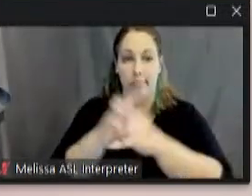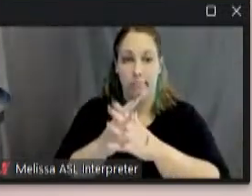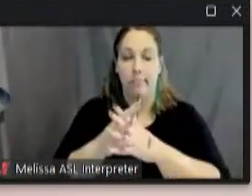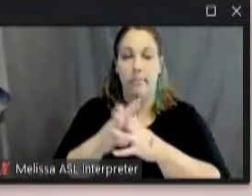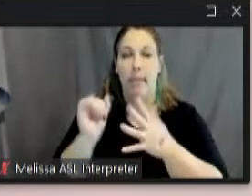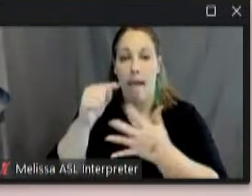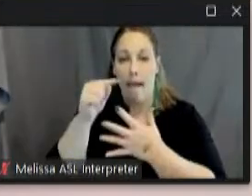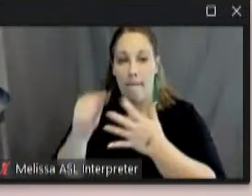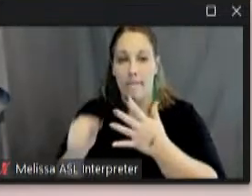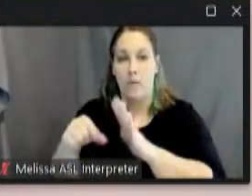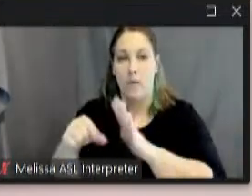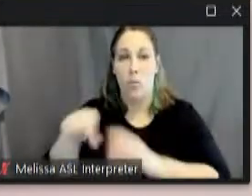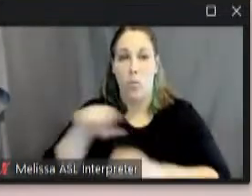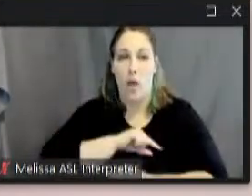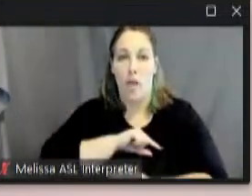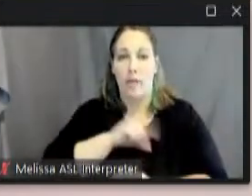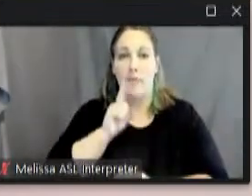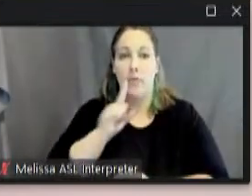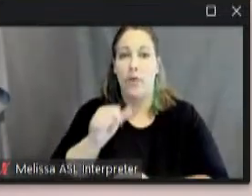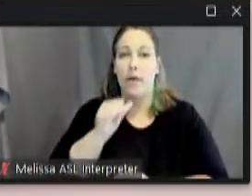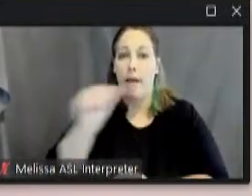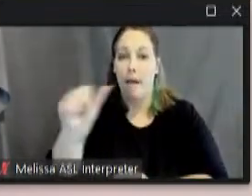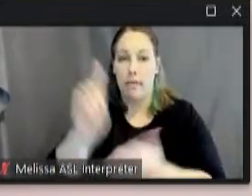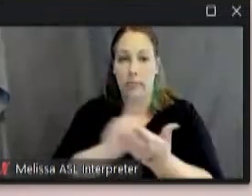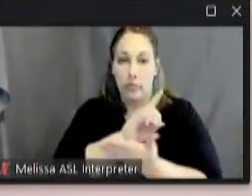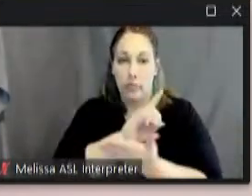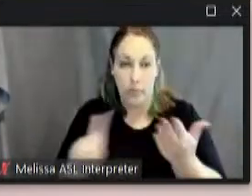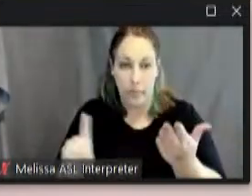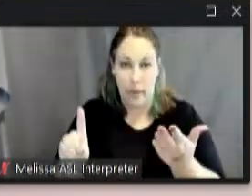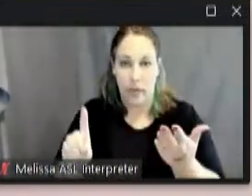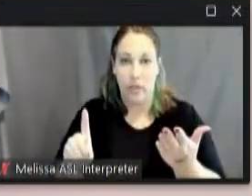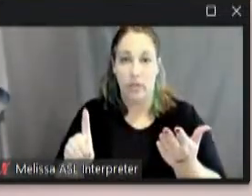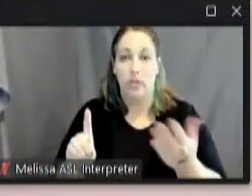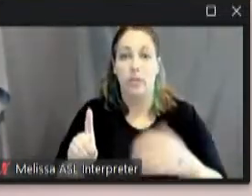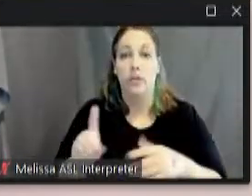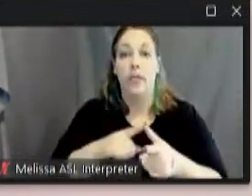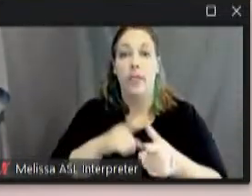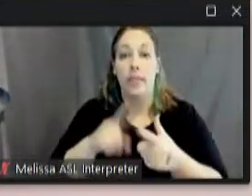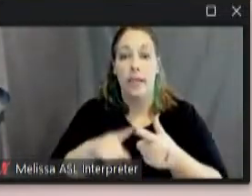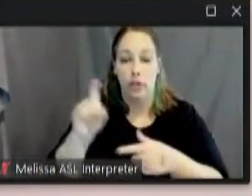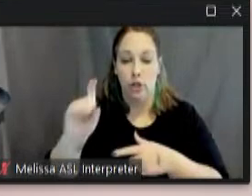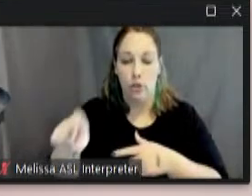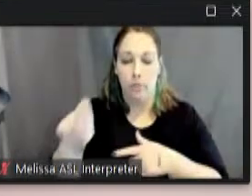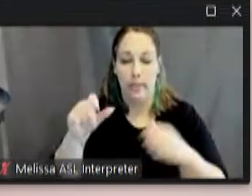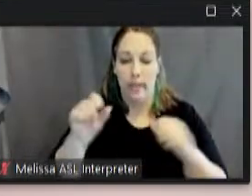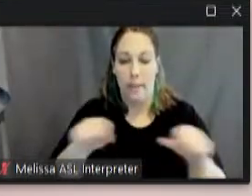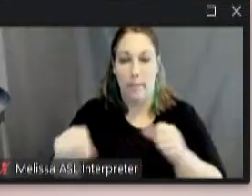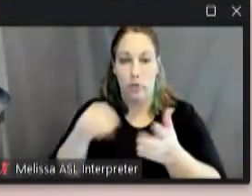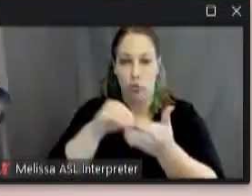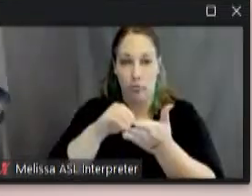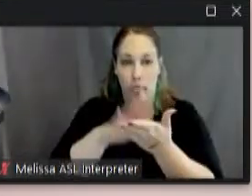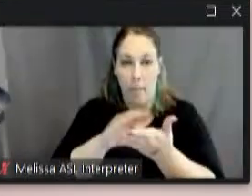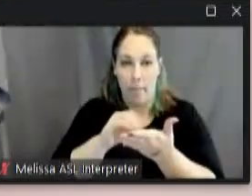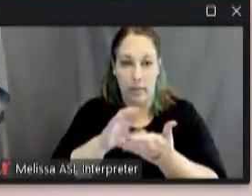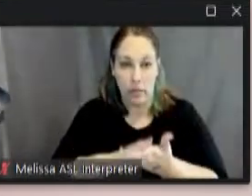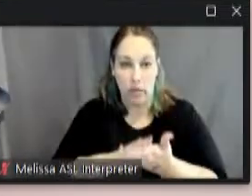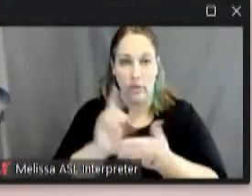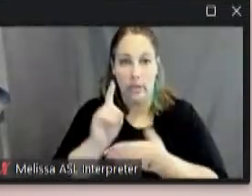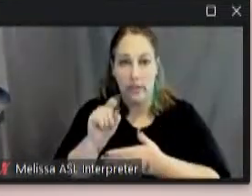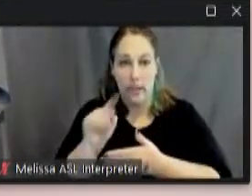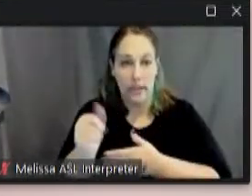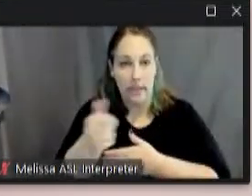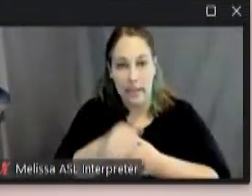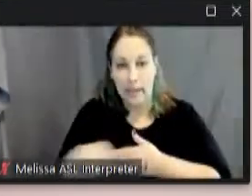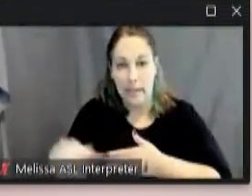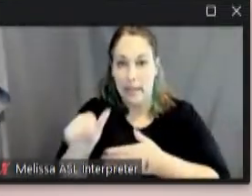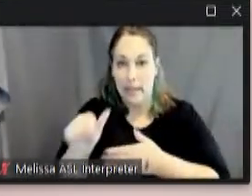purpose that the competent institutions then should be publishing data and any types of violation of